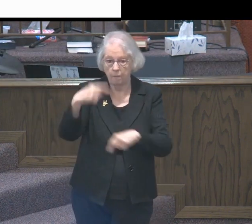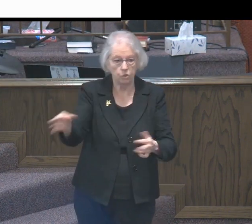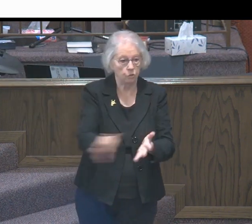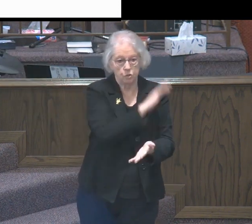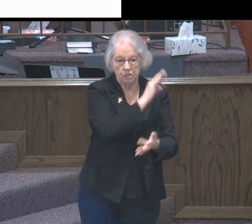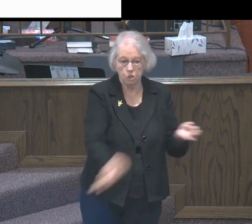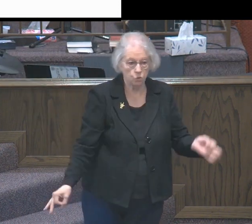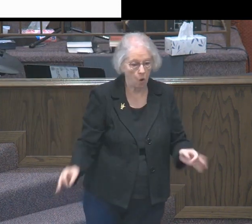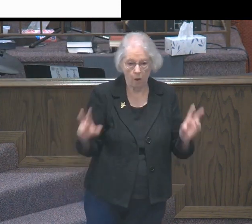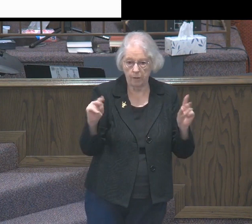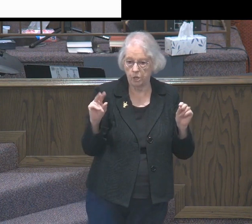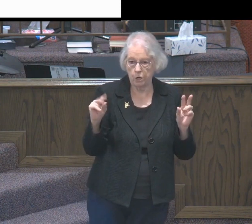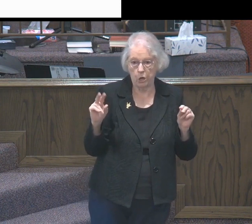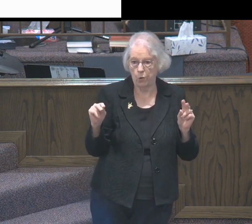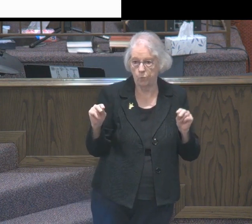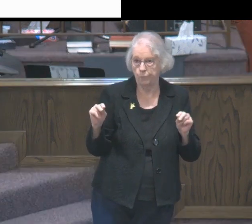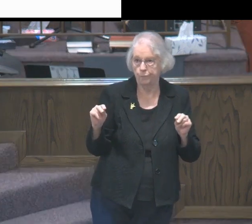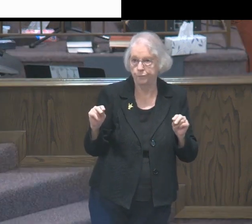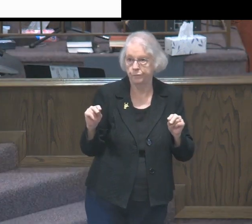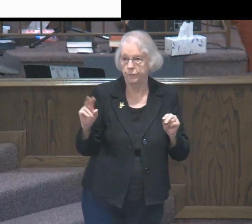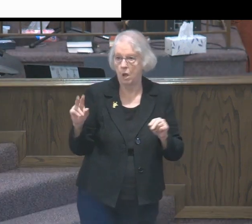or the law and the prophets.